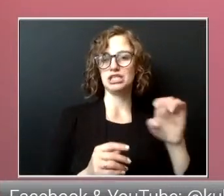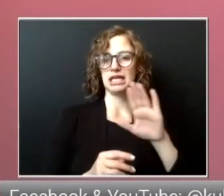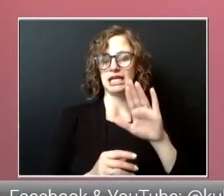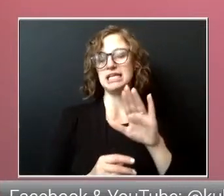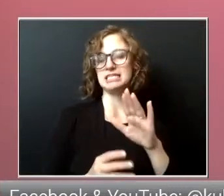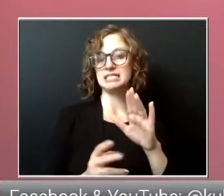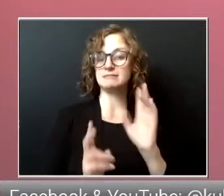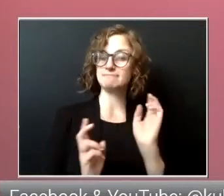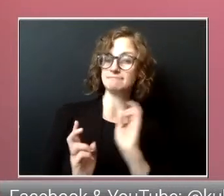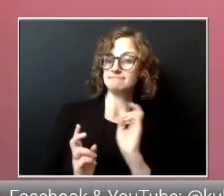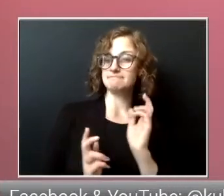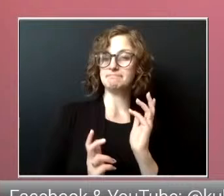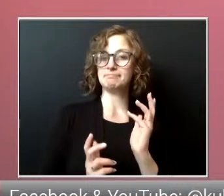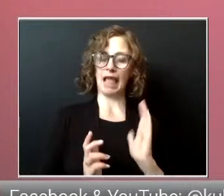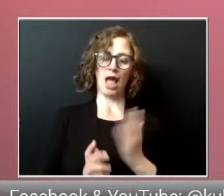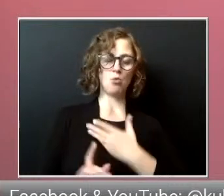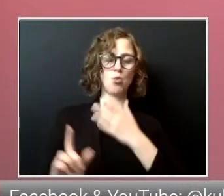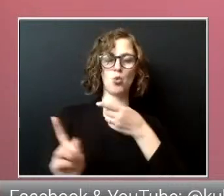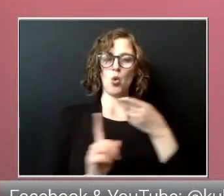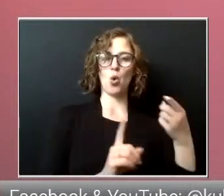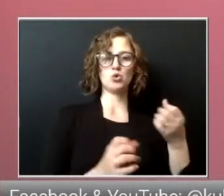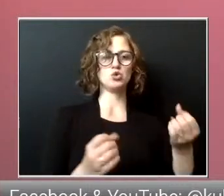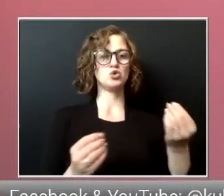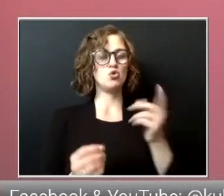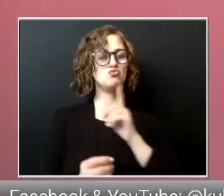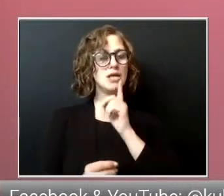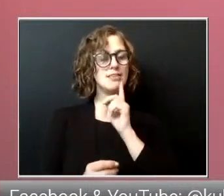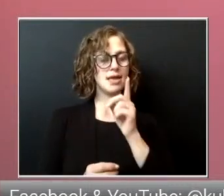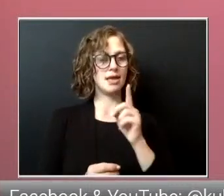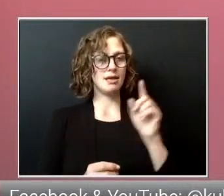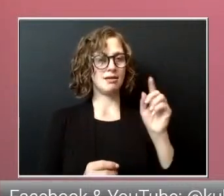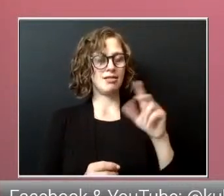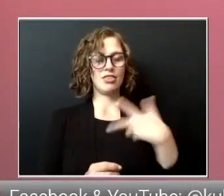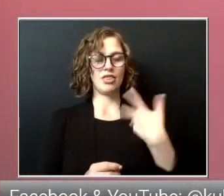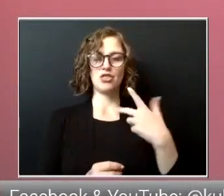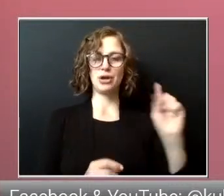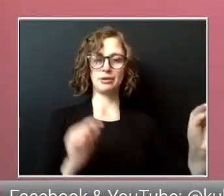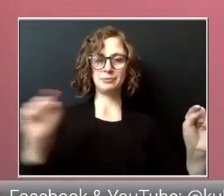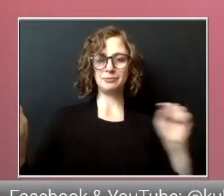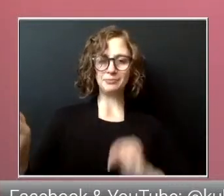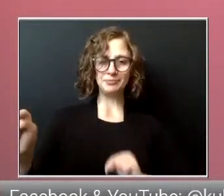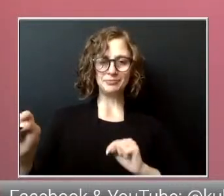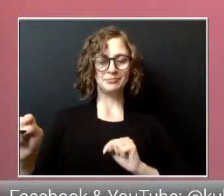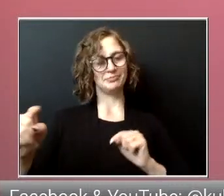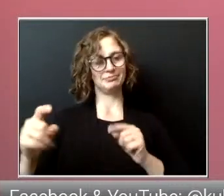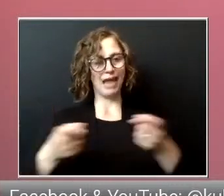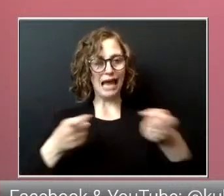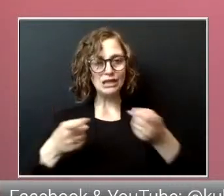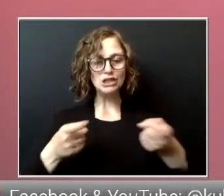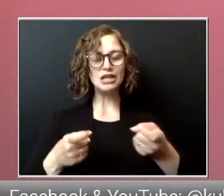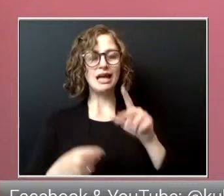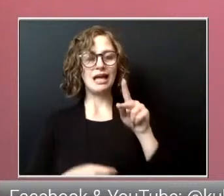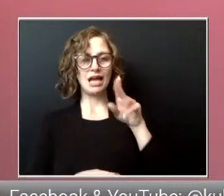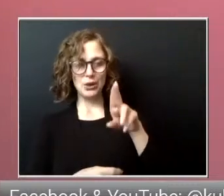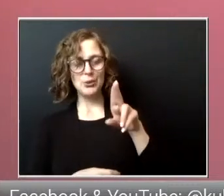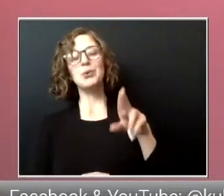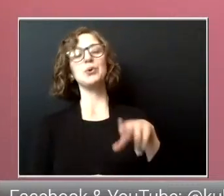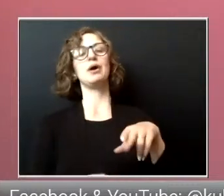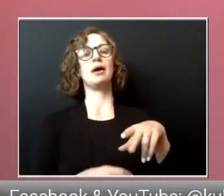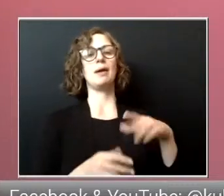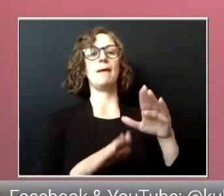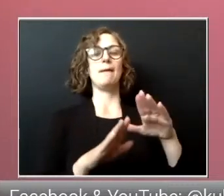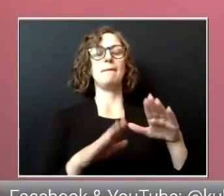was actually a triad of management here at KU, pediatric cardiologists at Children's,